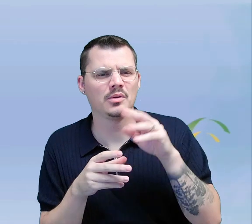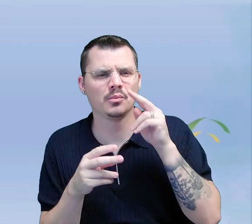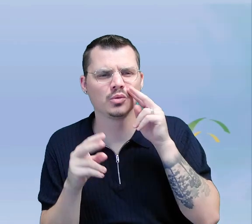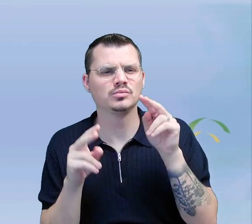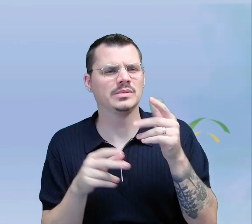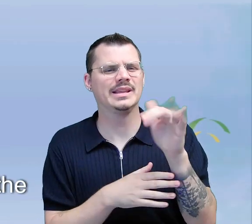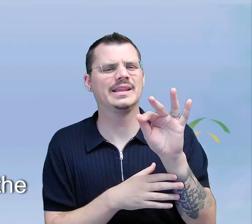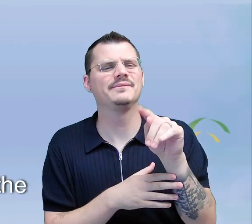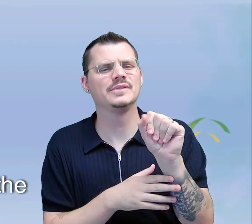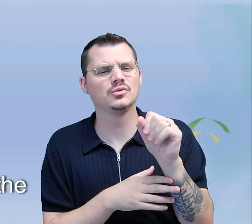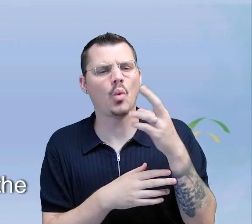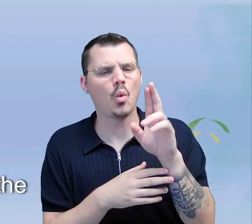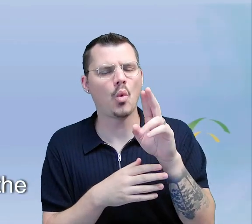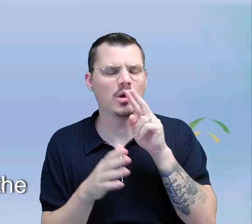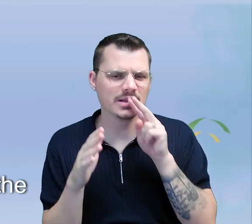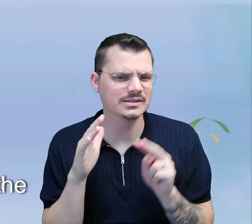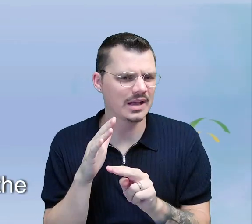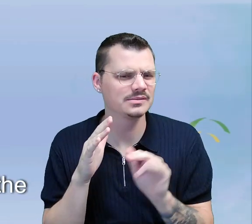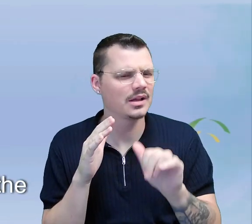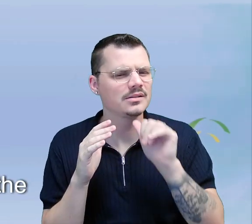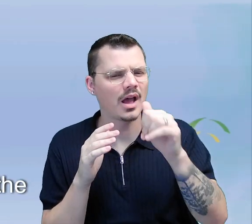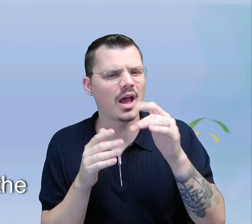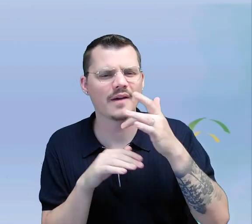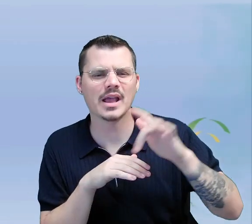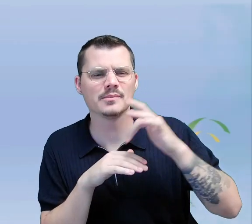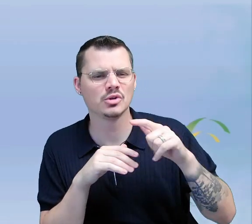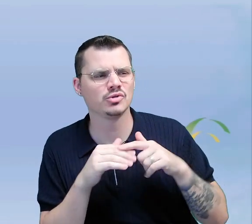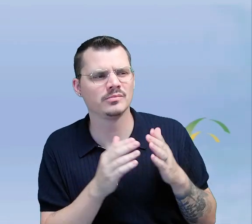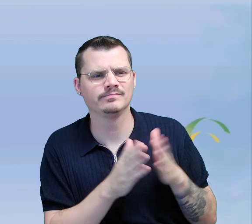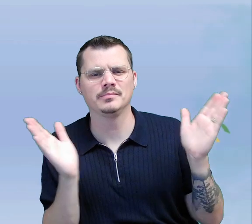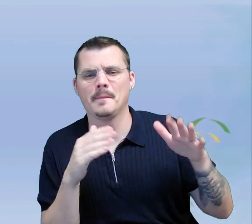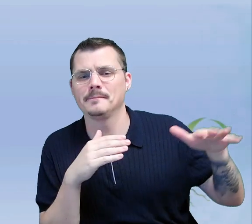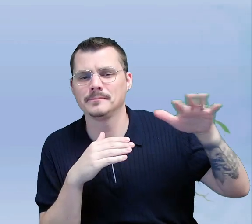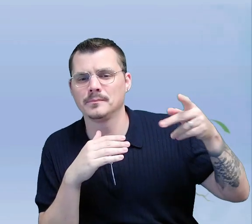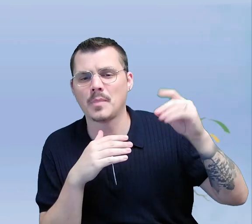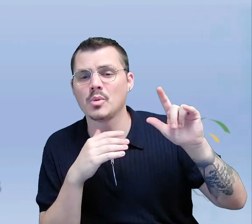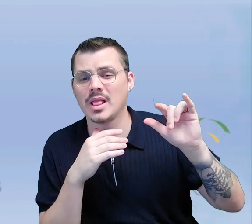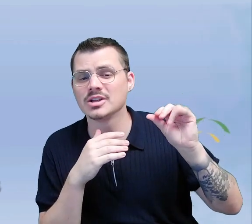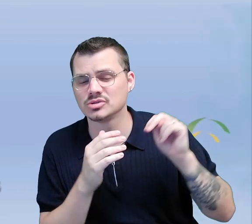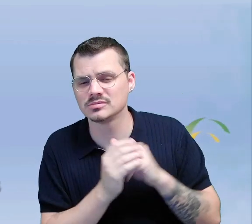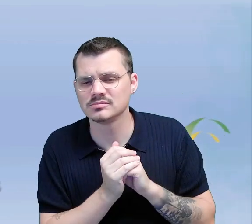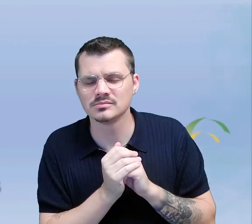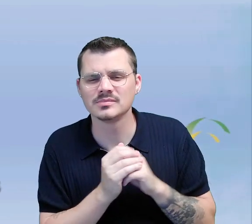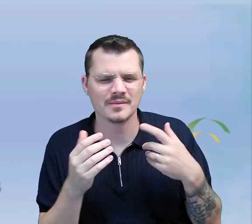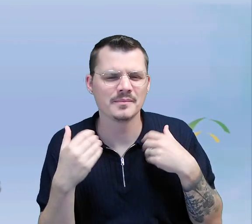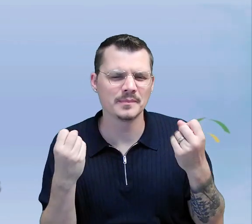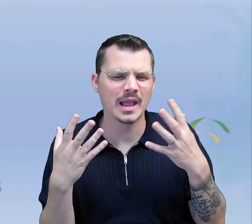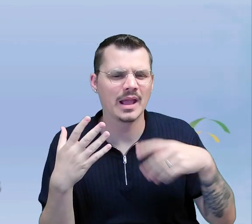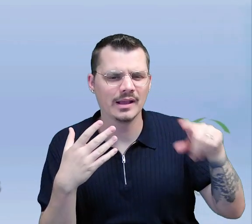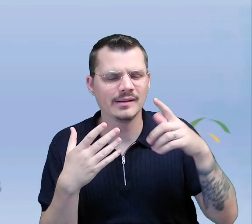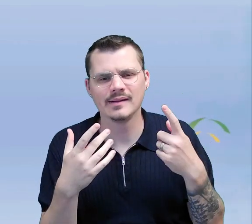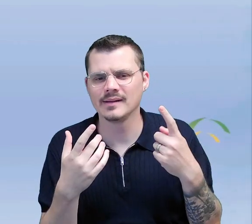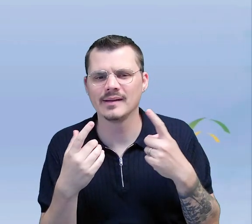perceptual gifts or insights that are not available to the ordinary population. And there's many kind